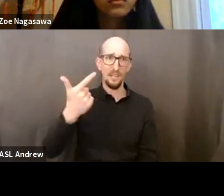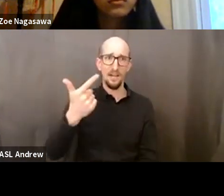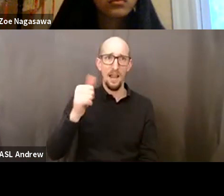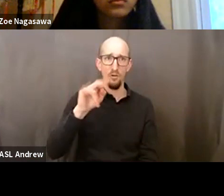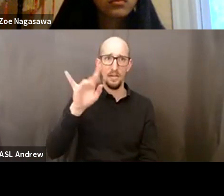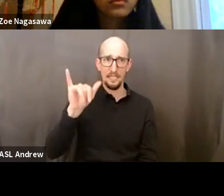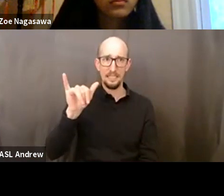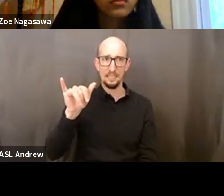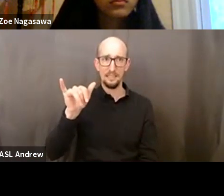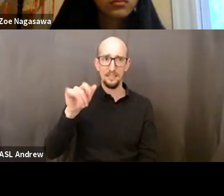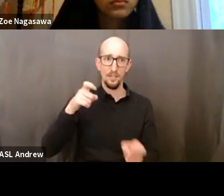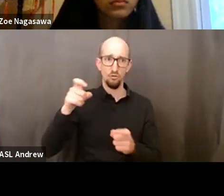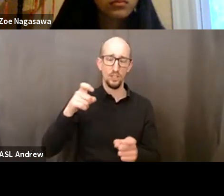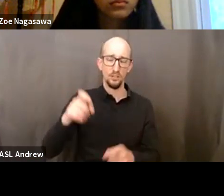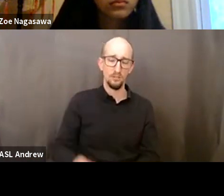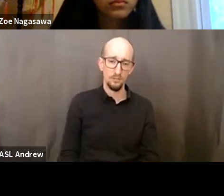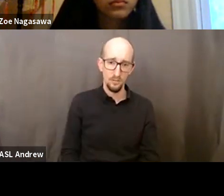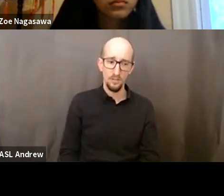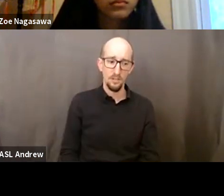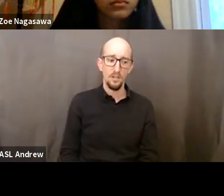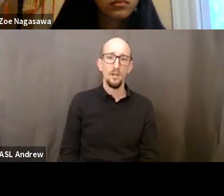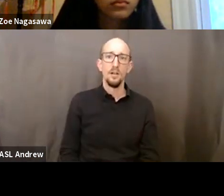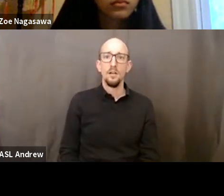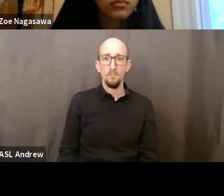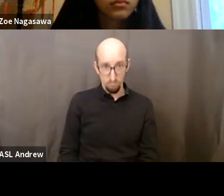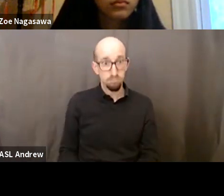We have done a great deal to include